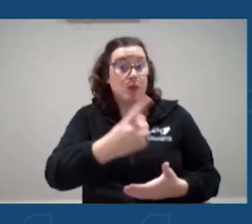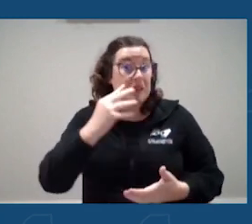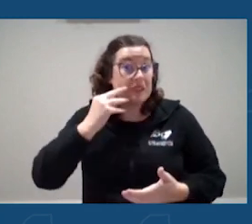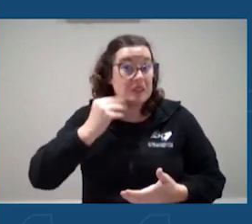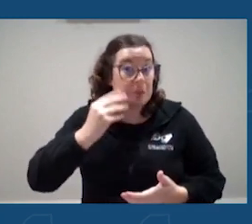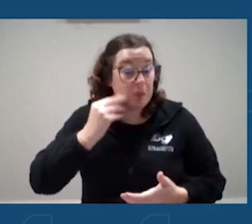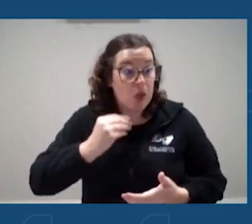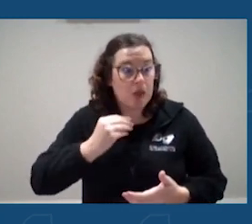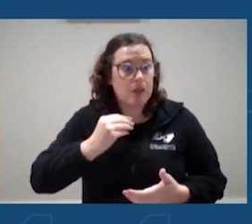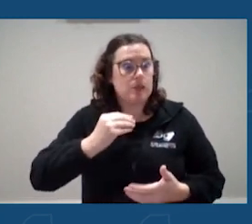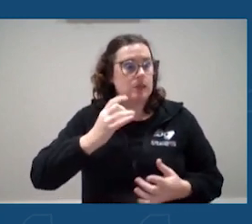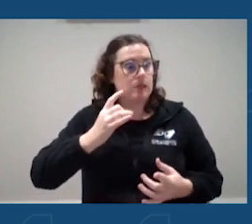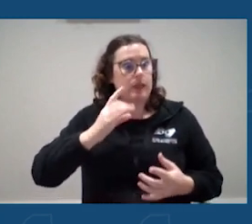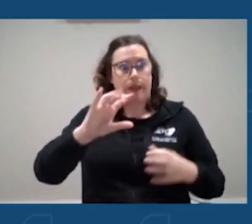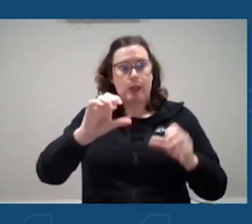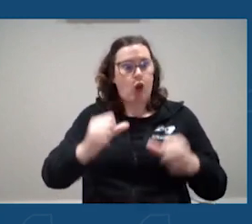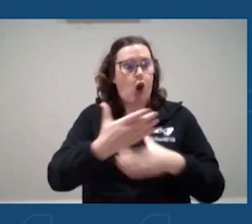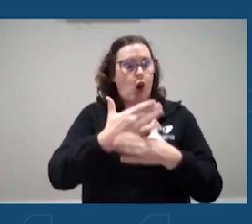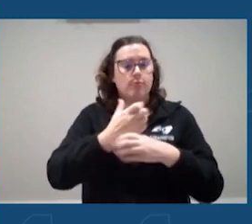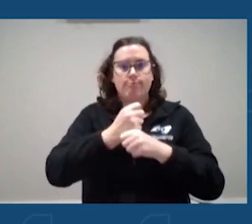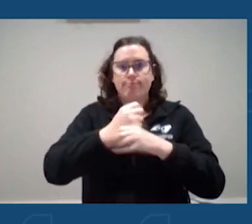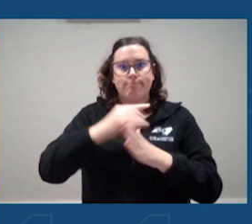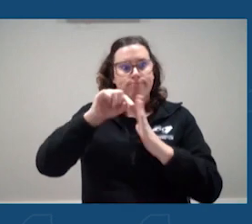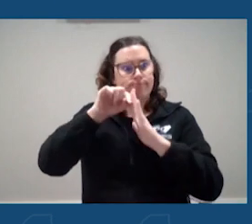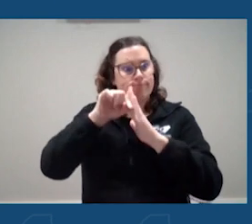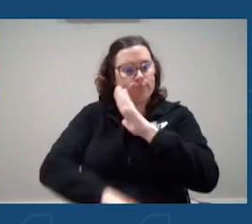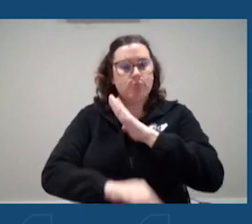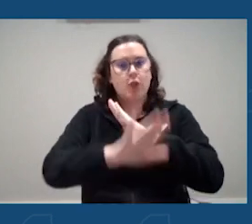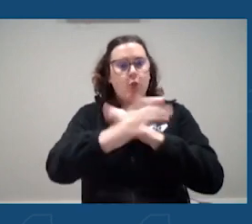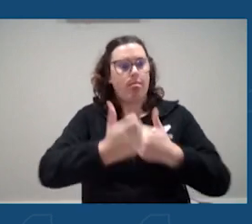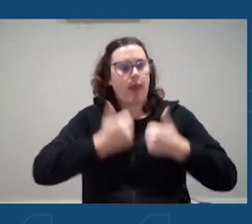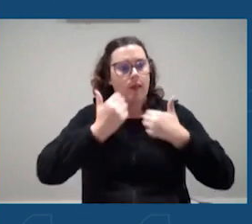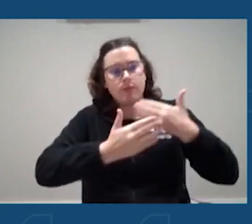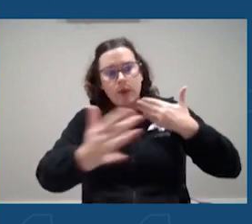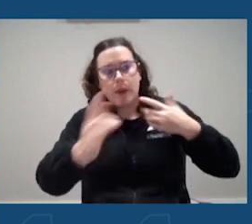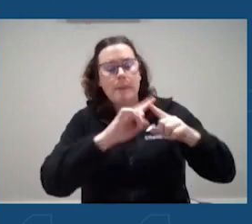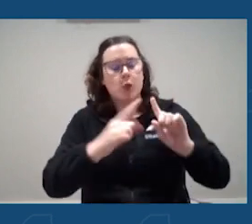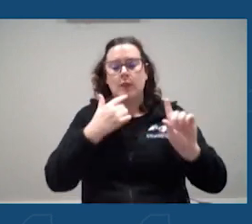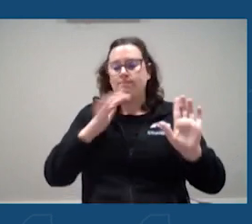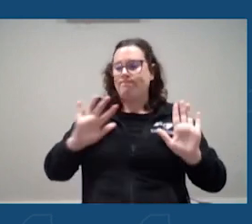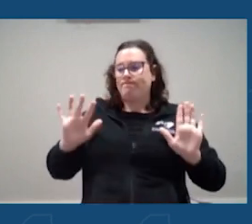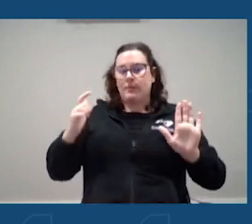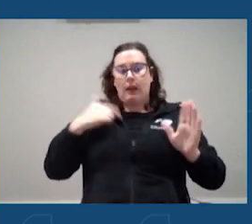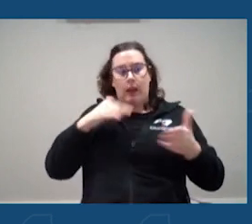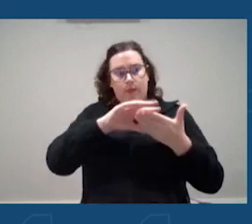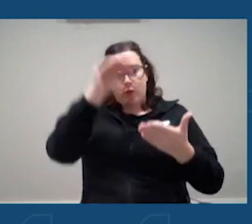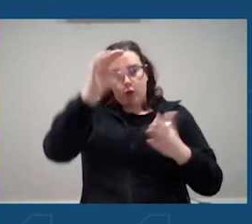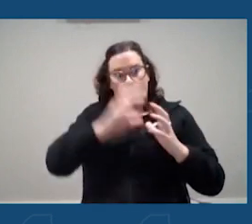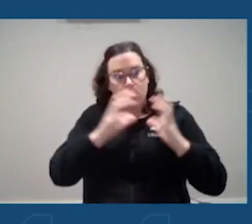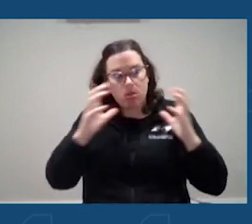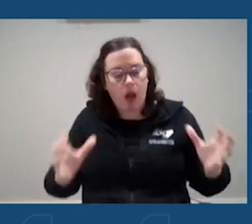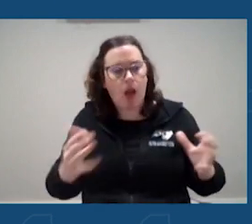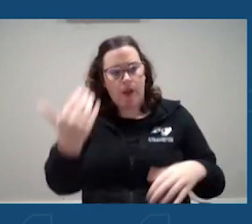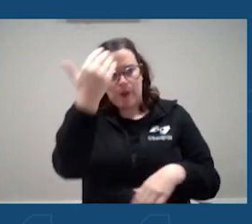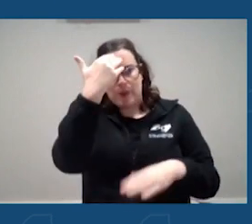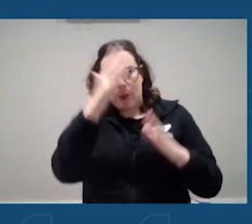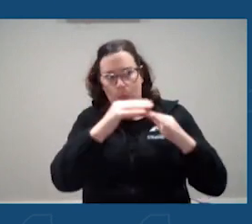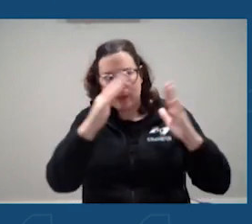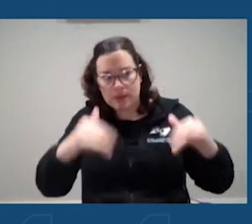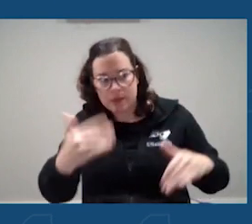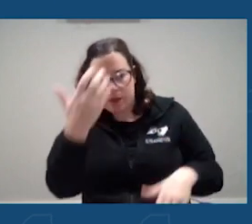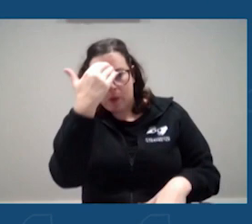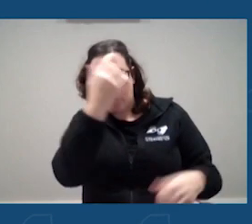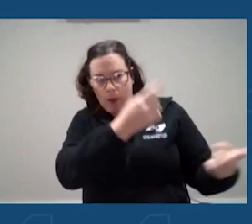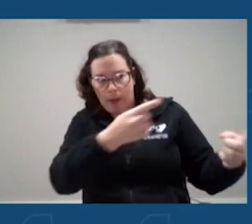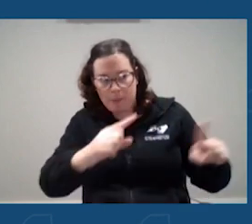spiraling out for the rest of their lives. And you pulled back and you said, I can help others. I learned a lot. I know this system. I know what goes on out there. I know why